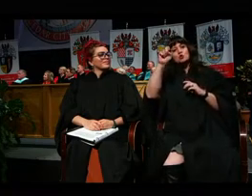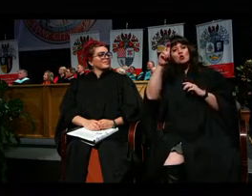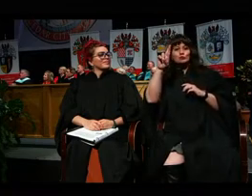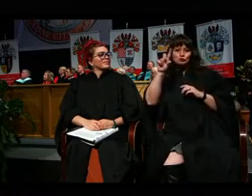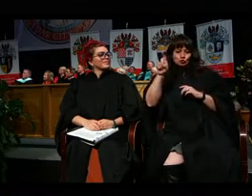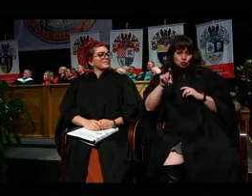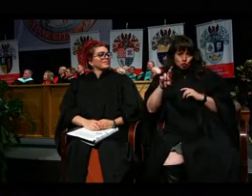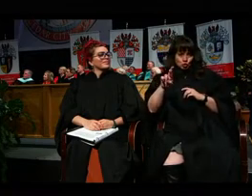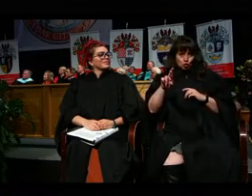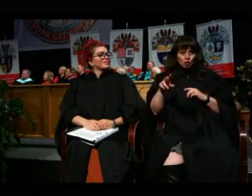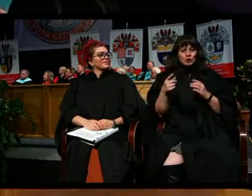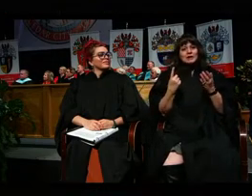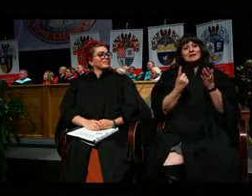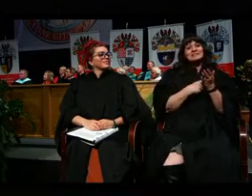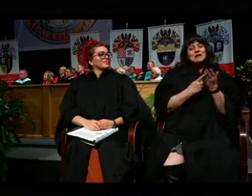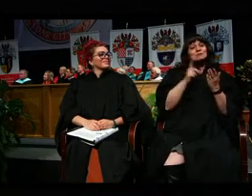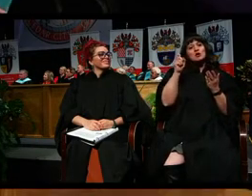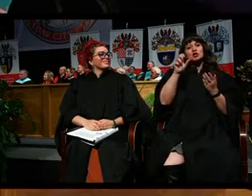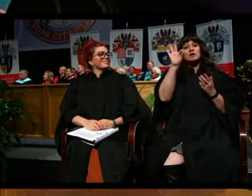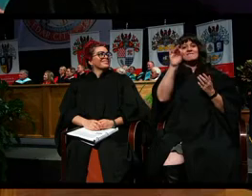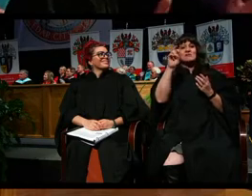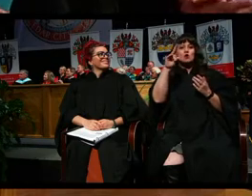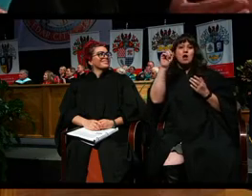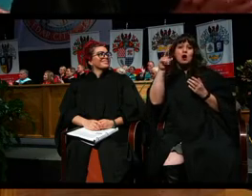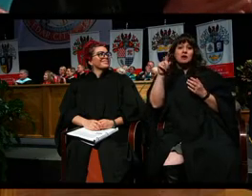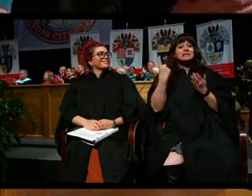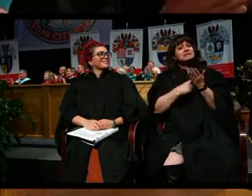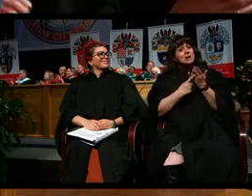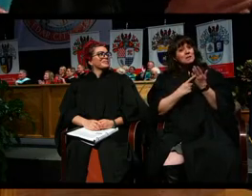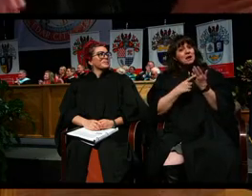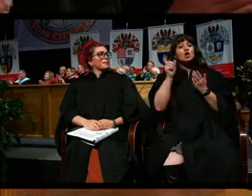sometimes you need Mindy Benson.